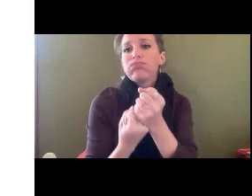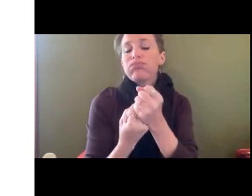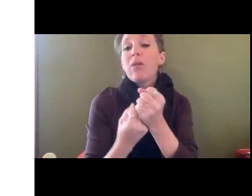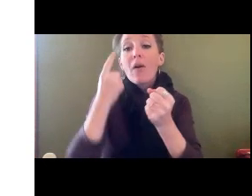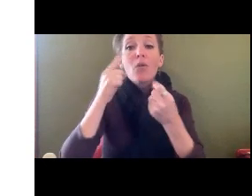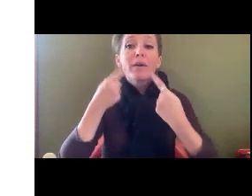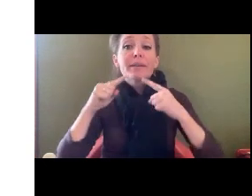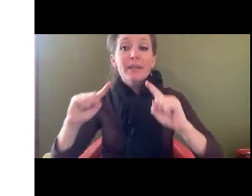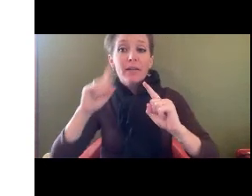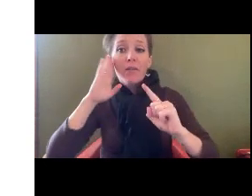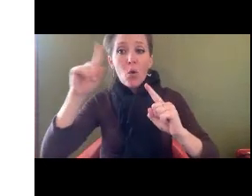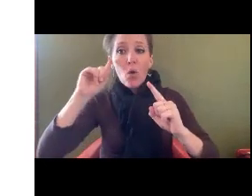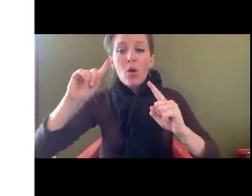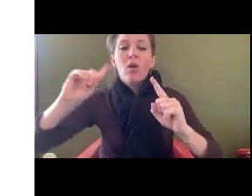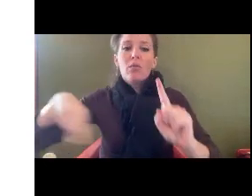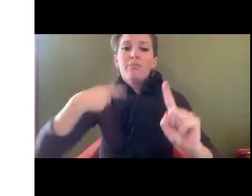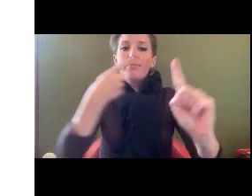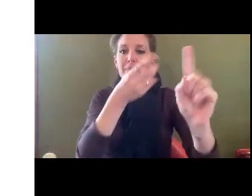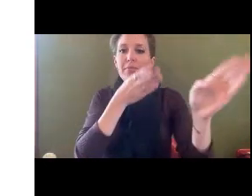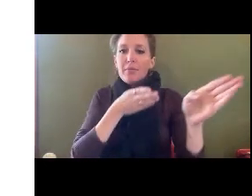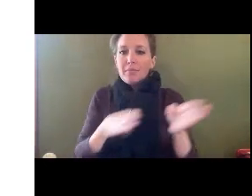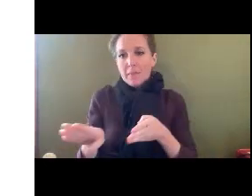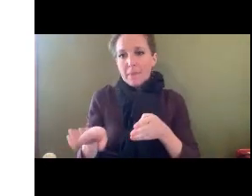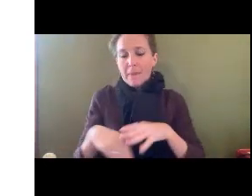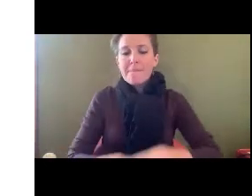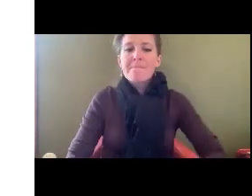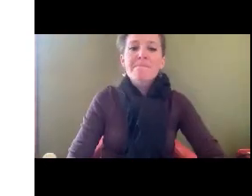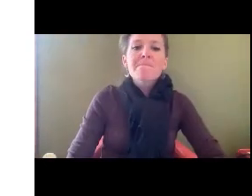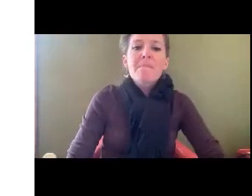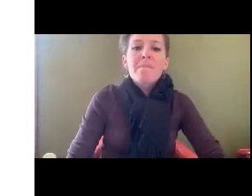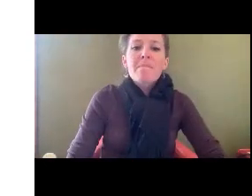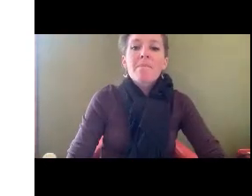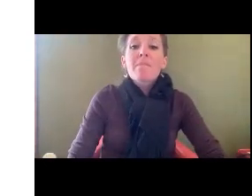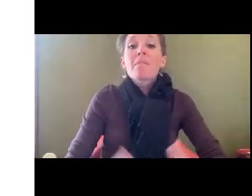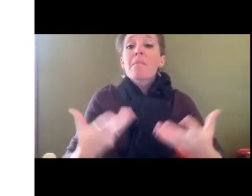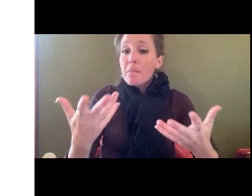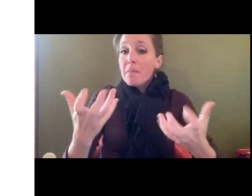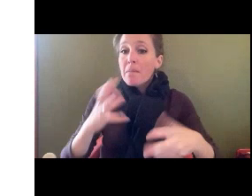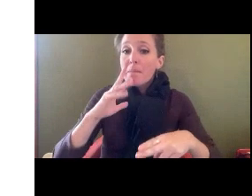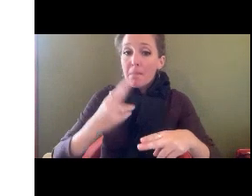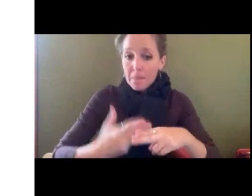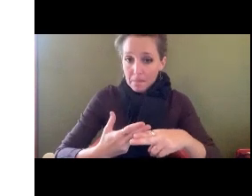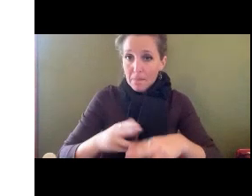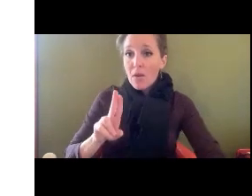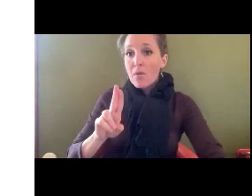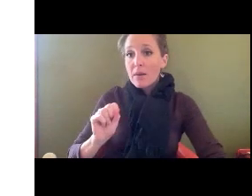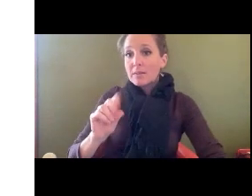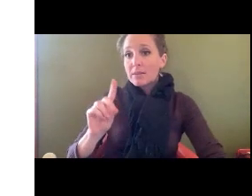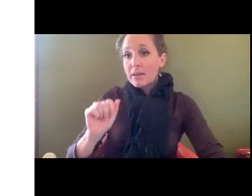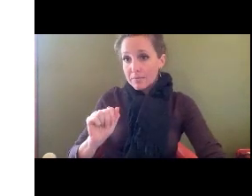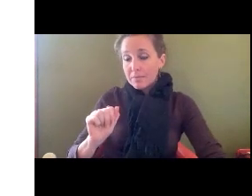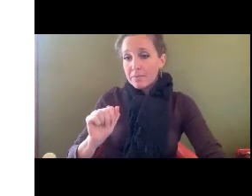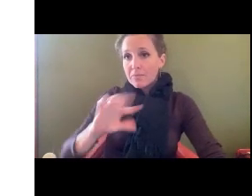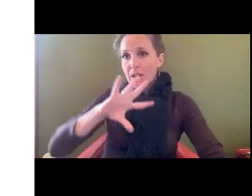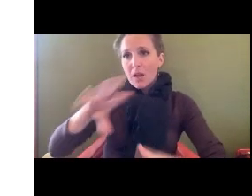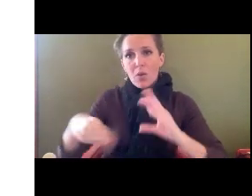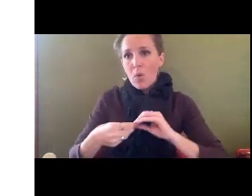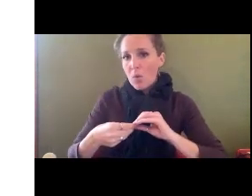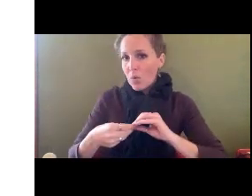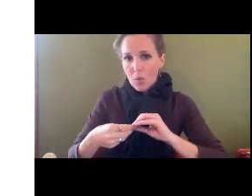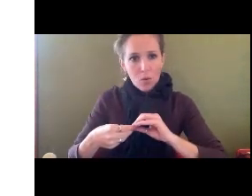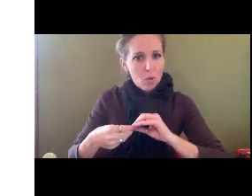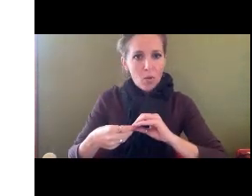plans. So, so I will note that USDA, along with the whole of the USG, is tracking